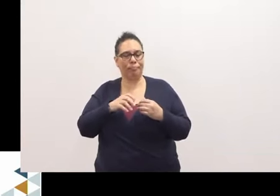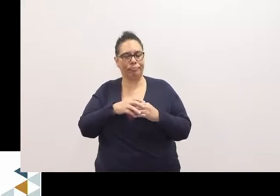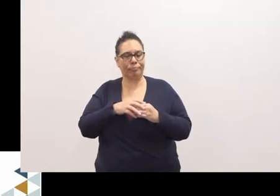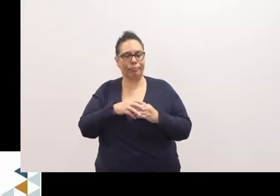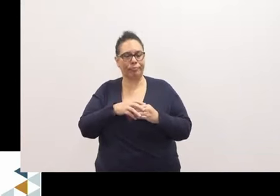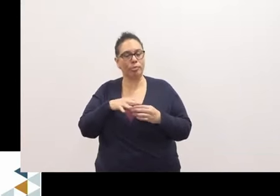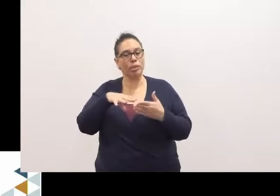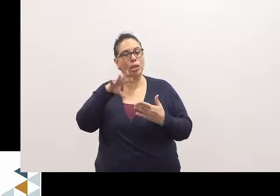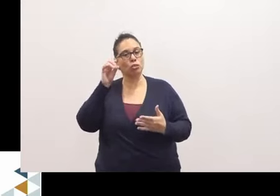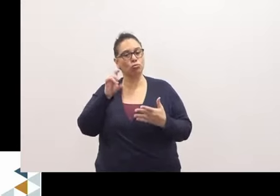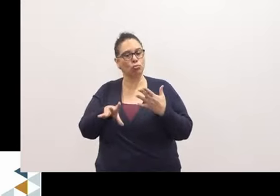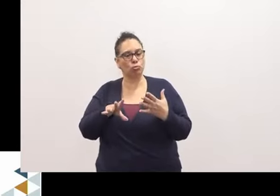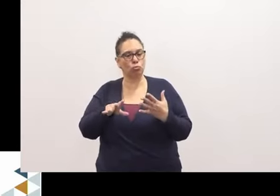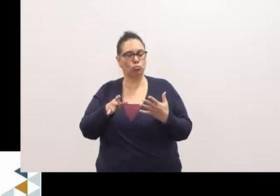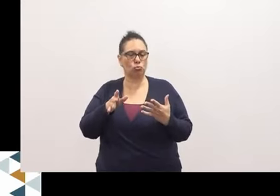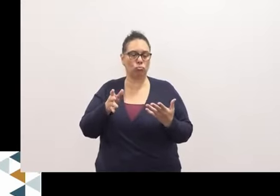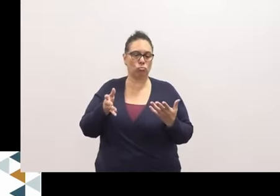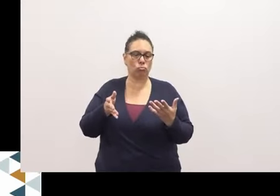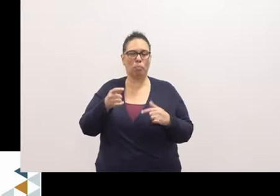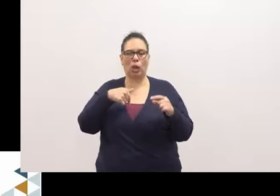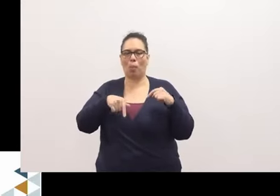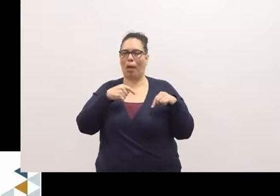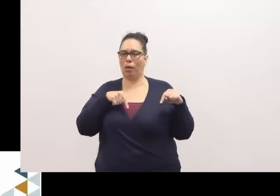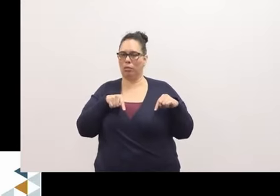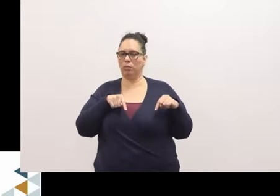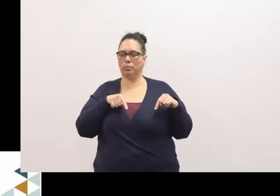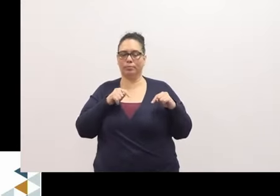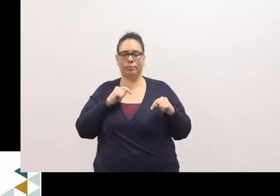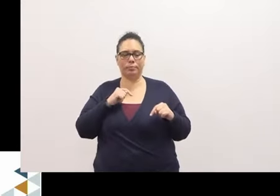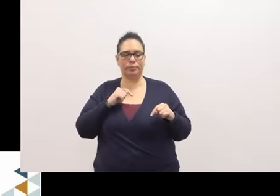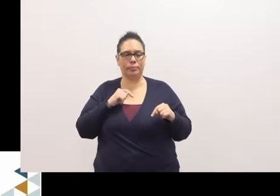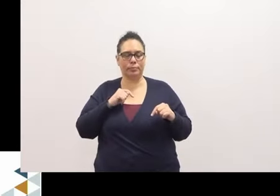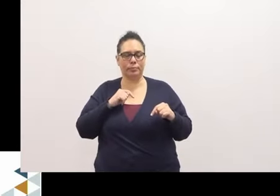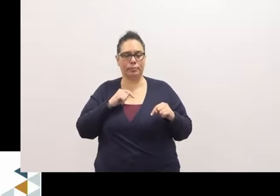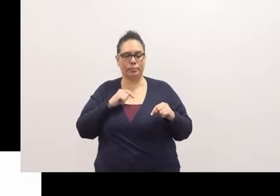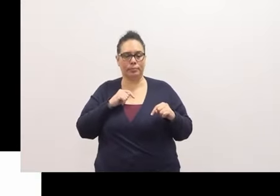students perhaps that are going to, let me go back a couple.